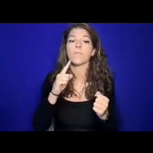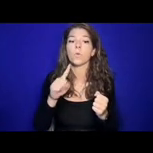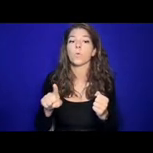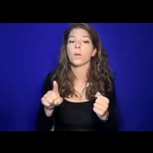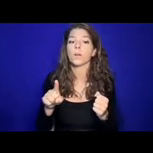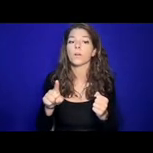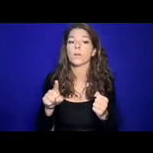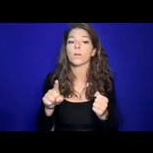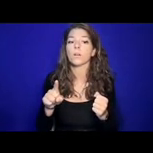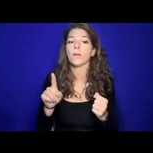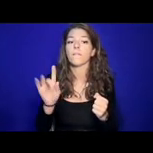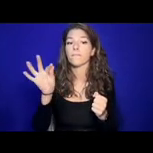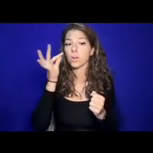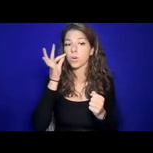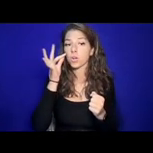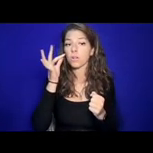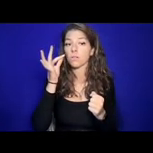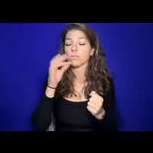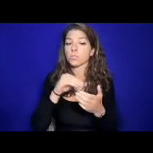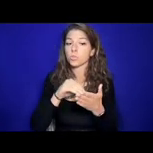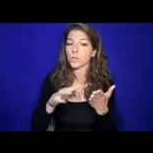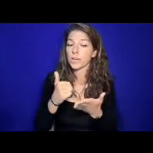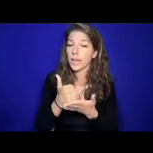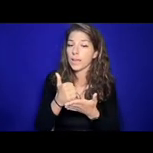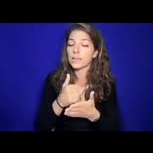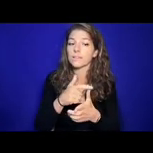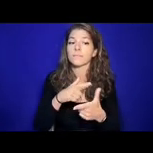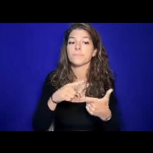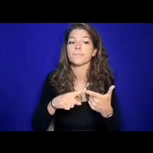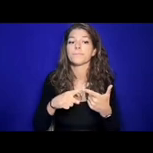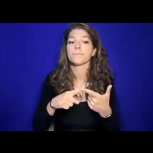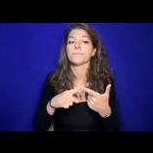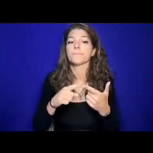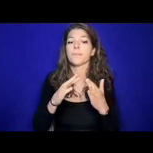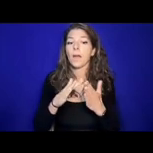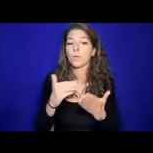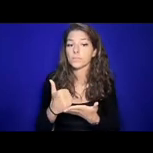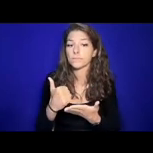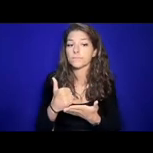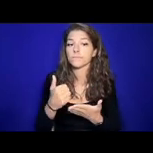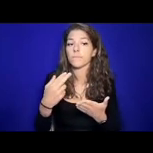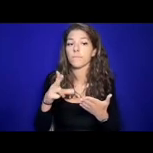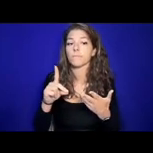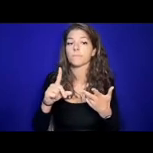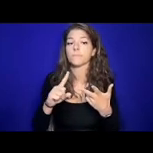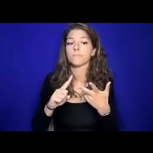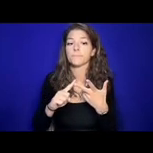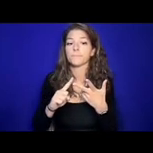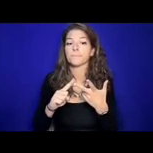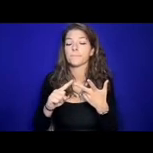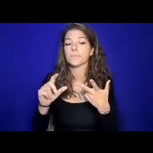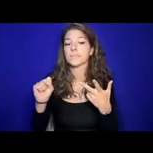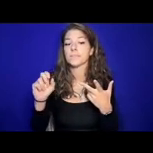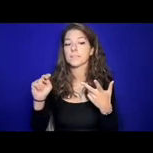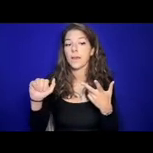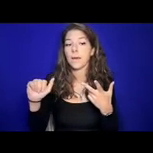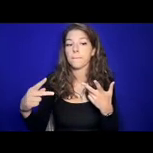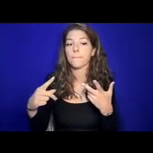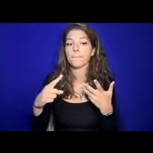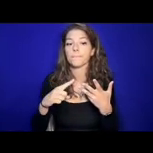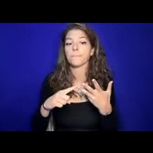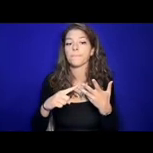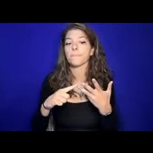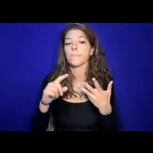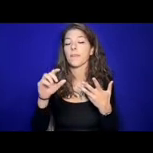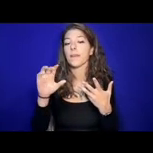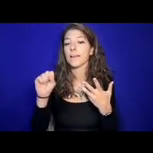for federal student aid, housing assistance, nutritional assistance programs, Social